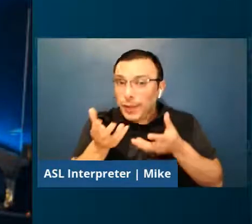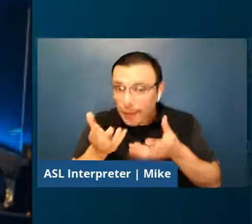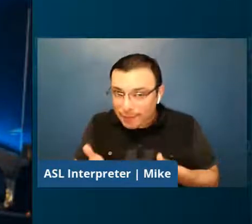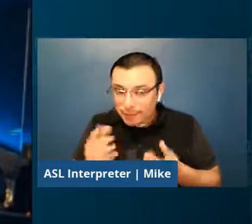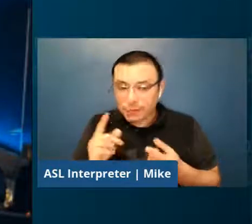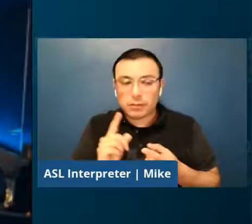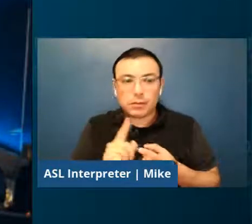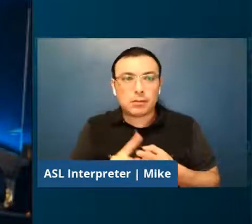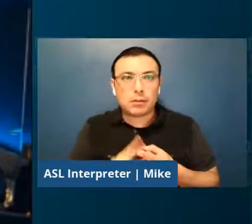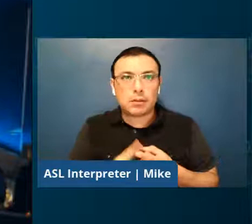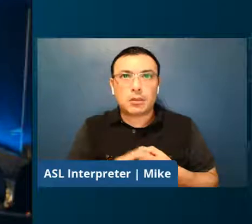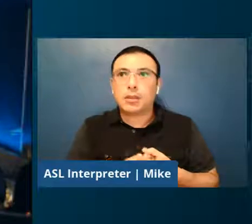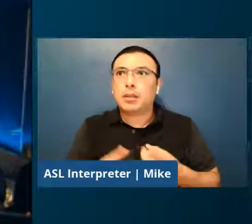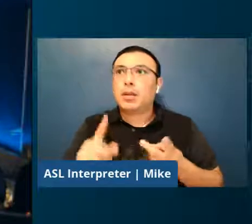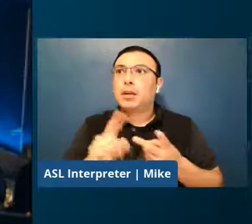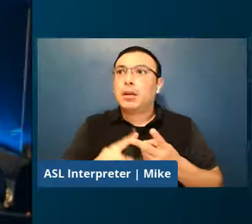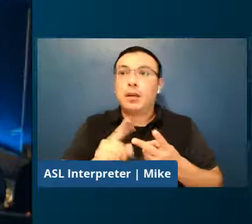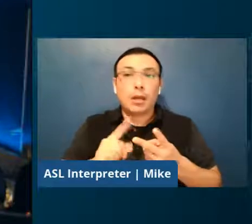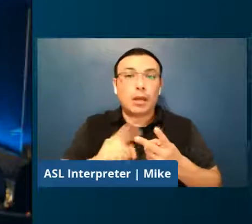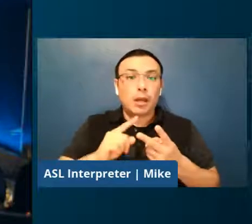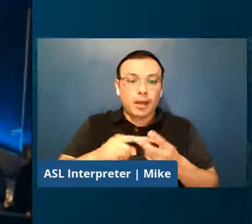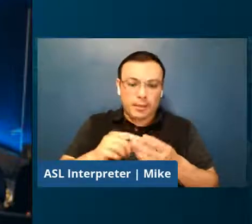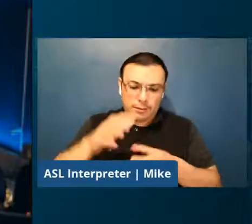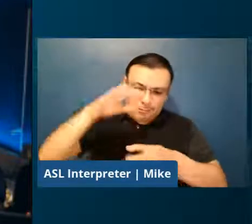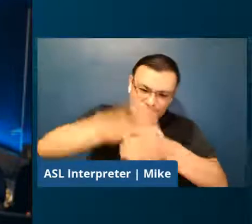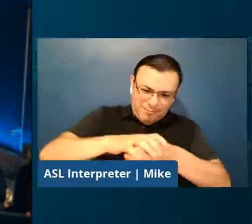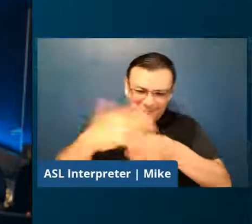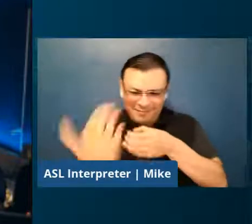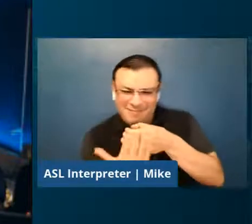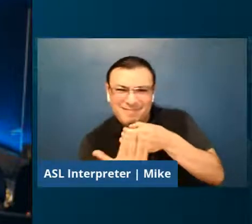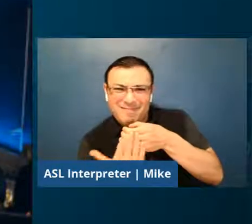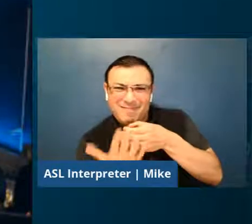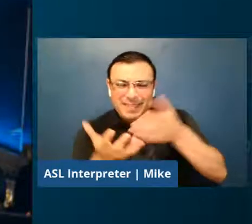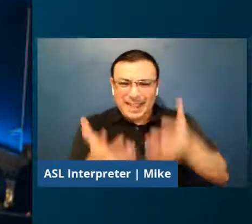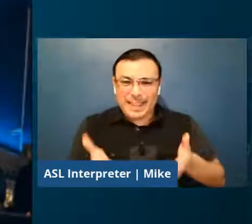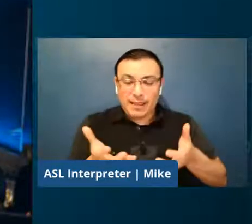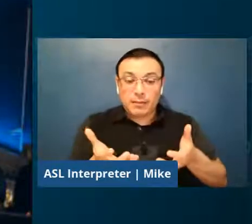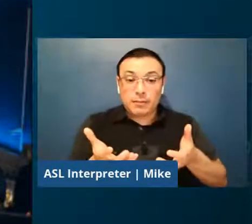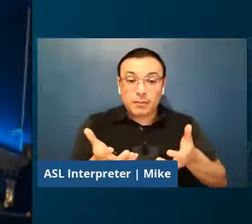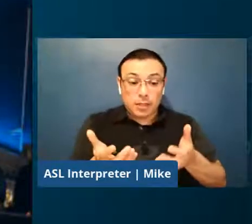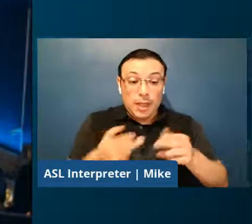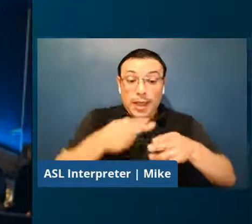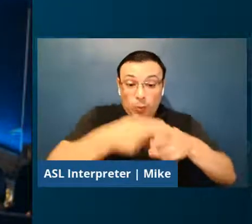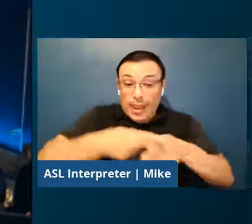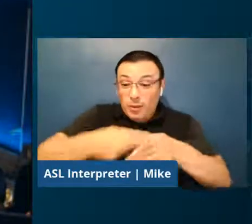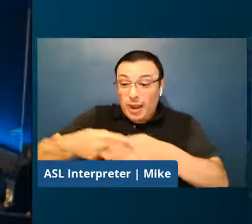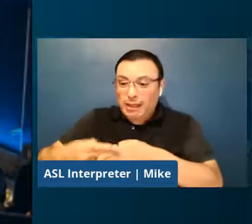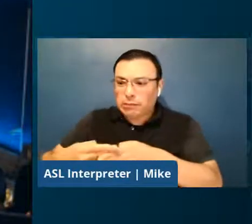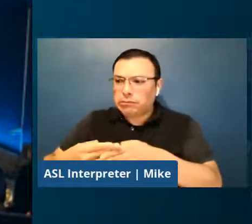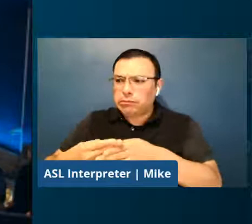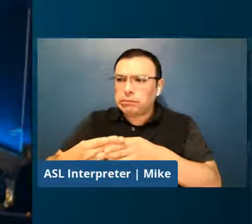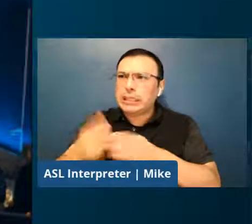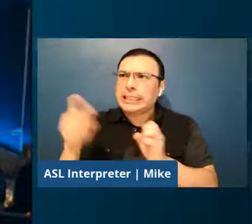extra rocket power you're going to need just to get off the surface. So they have to think about things like packaging too. What's that like